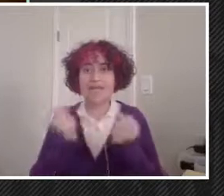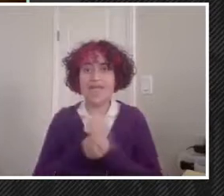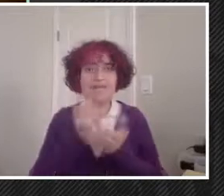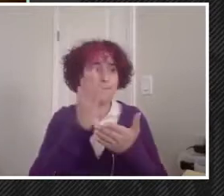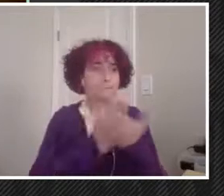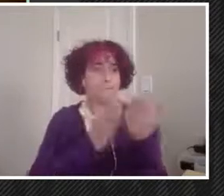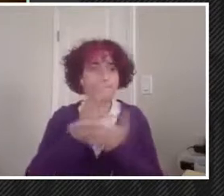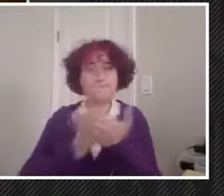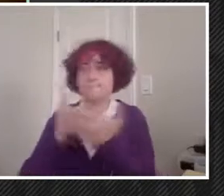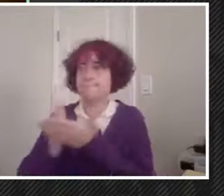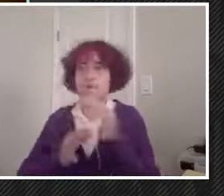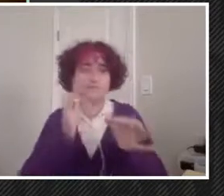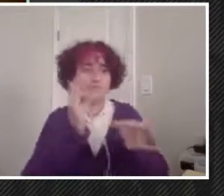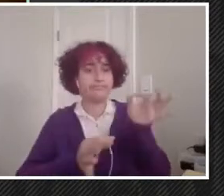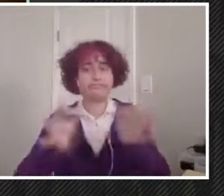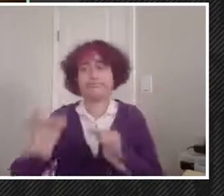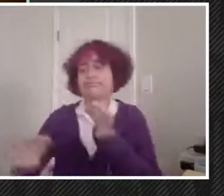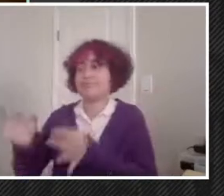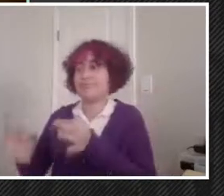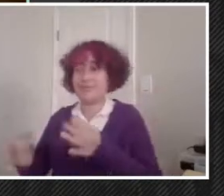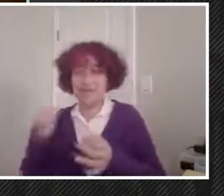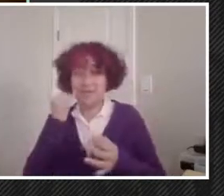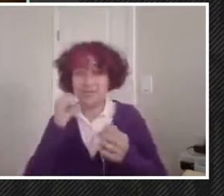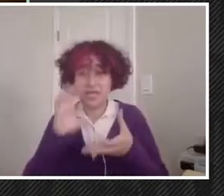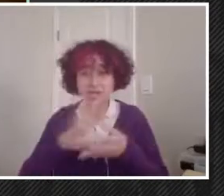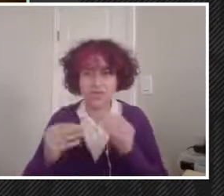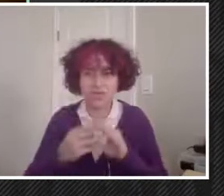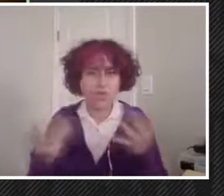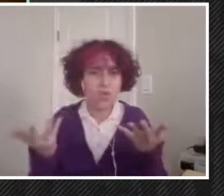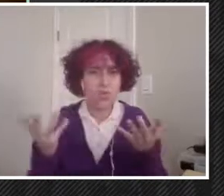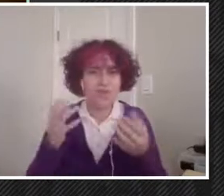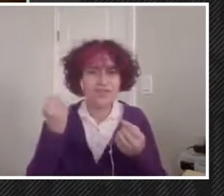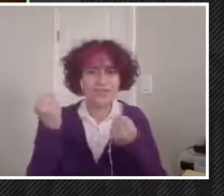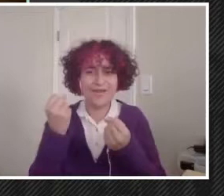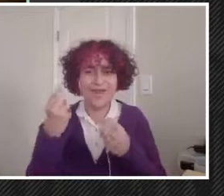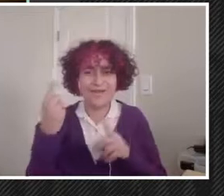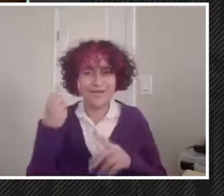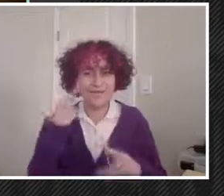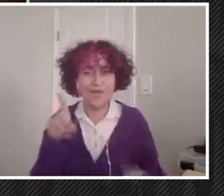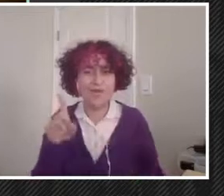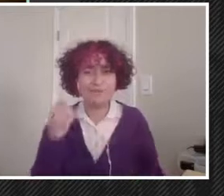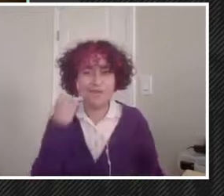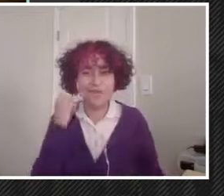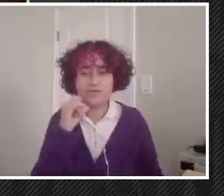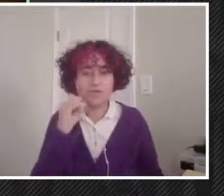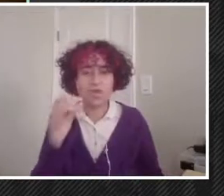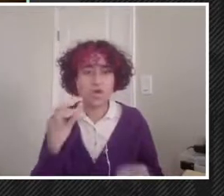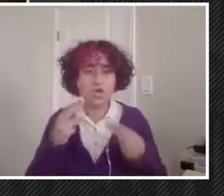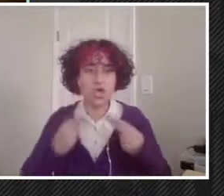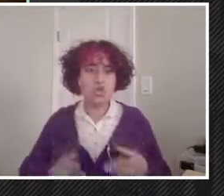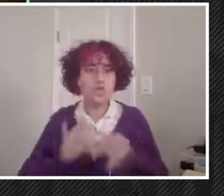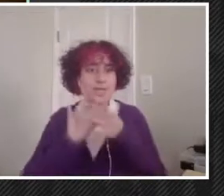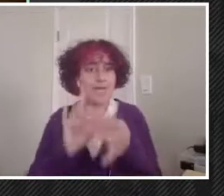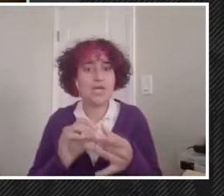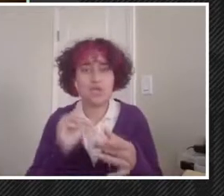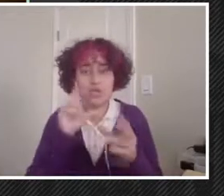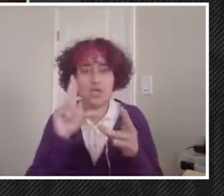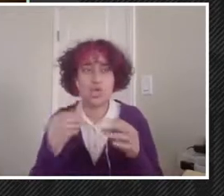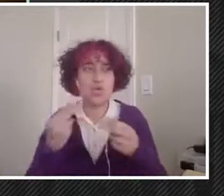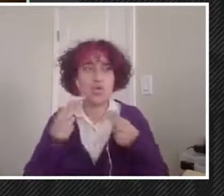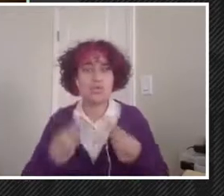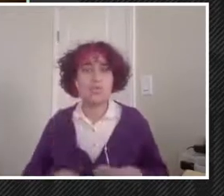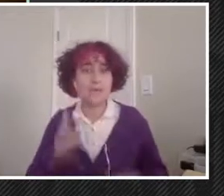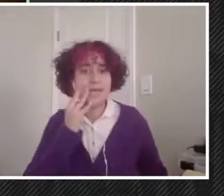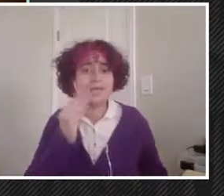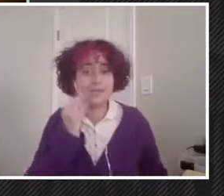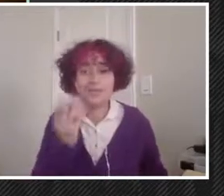right? If there's not a story, what are you fighting for? Right? If there's no human connection, no human experience, you know, you're just talking